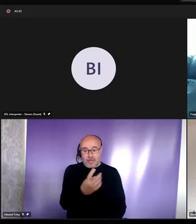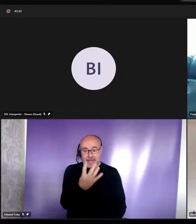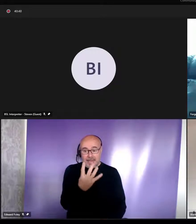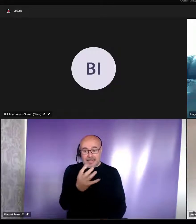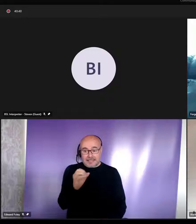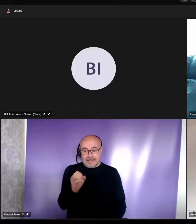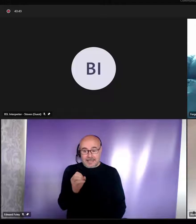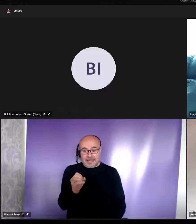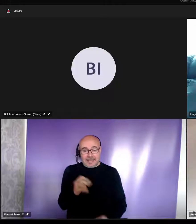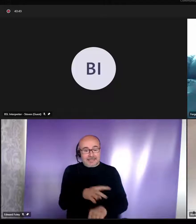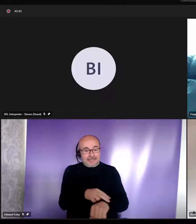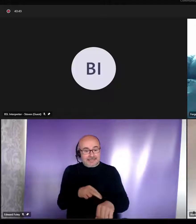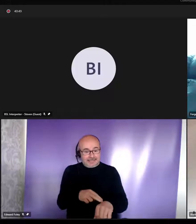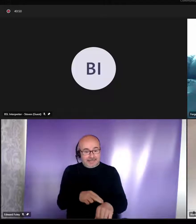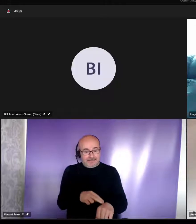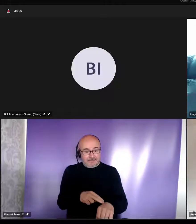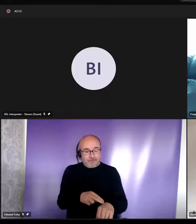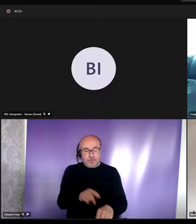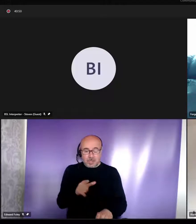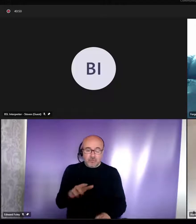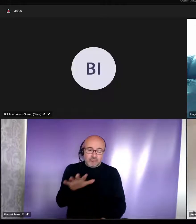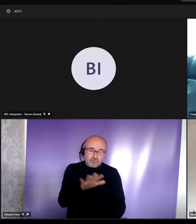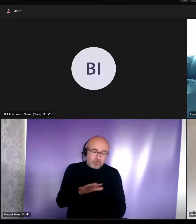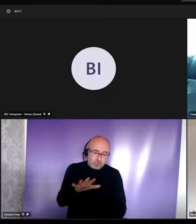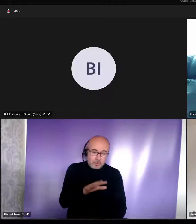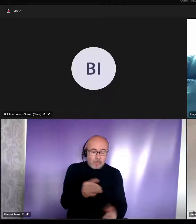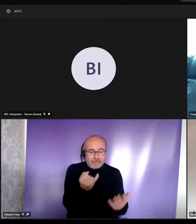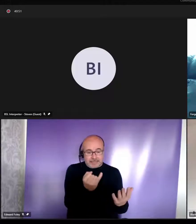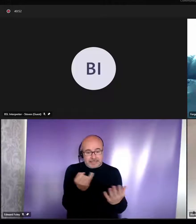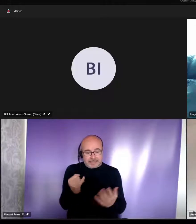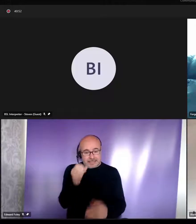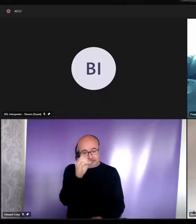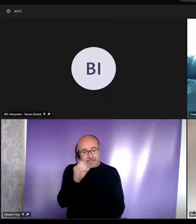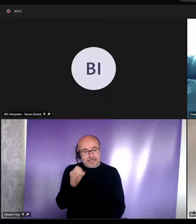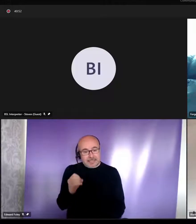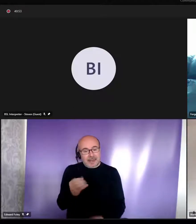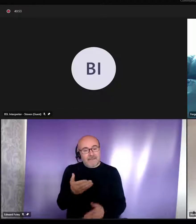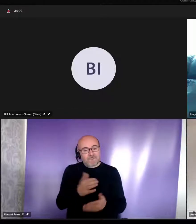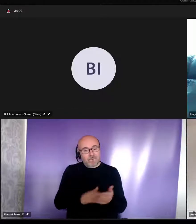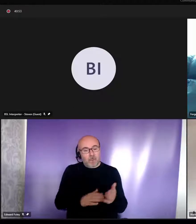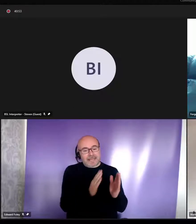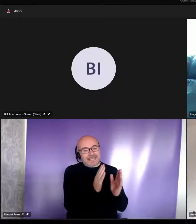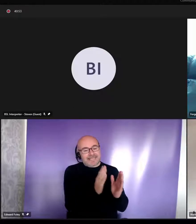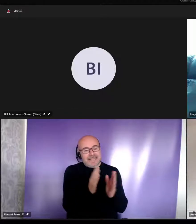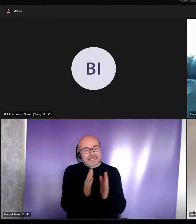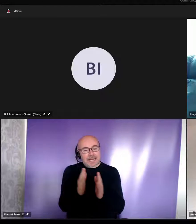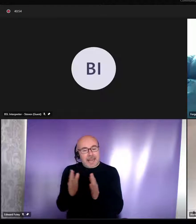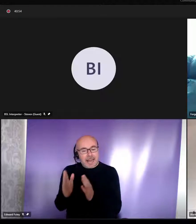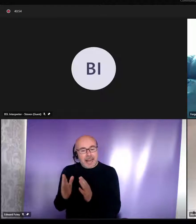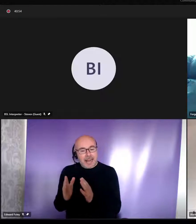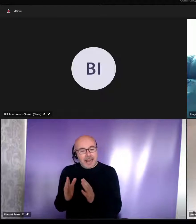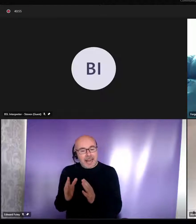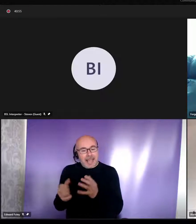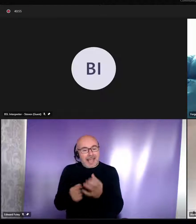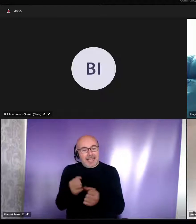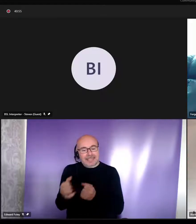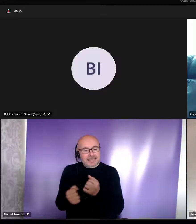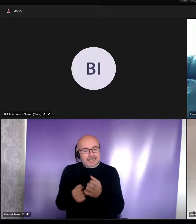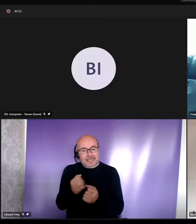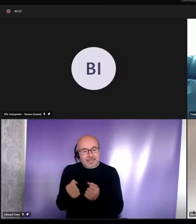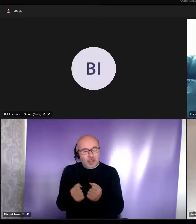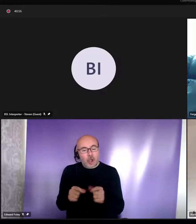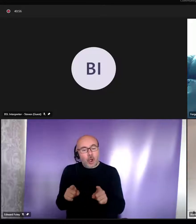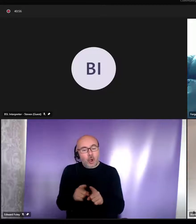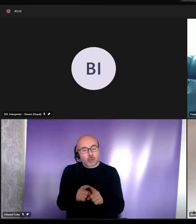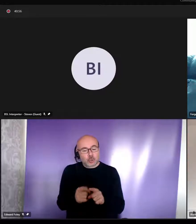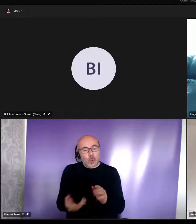post. This is largely, about 2/3 of that is made up from seasonal intake within grounds and some additional temporary employees